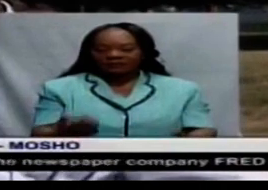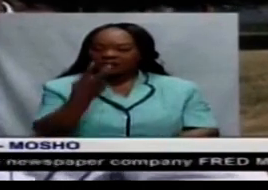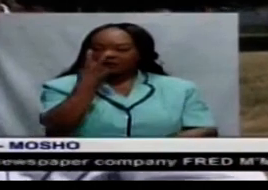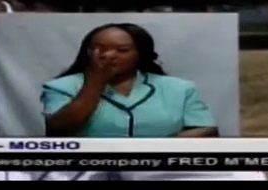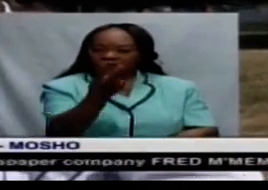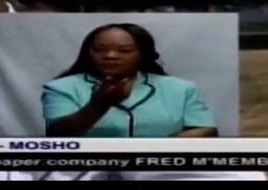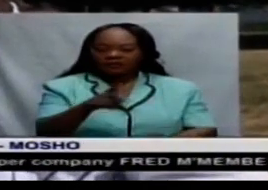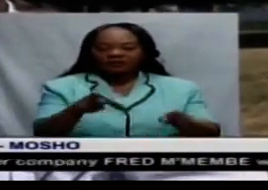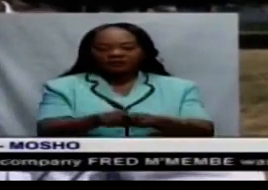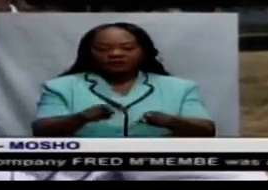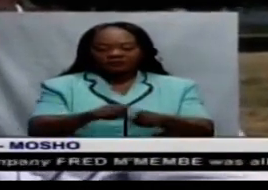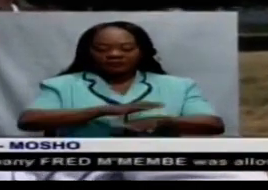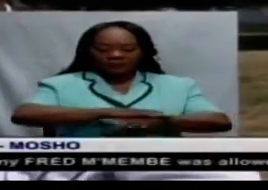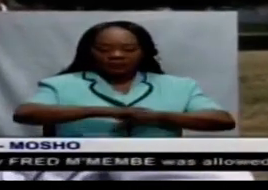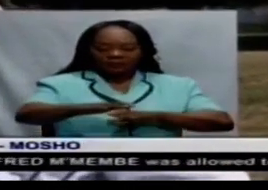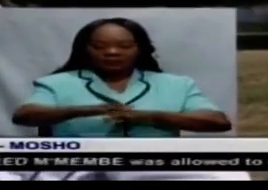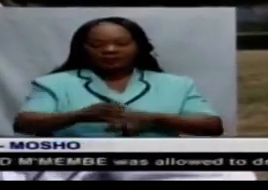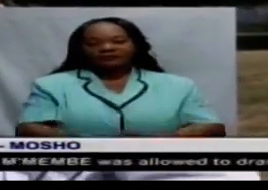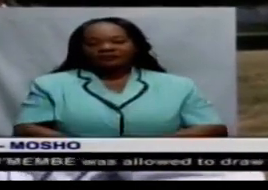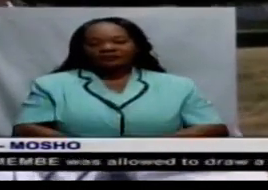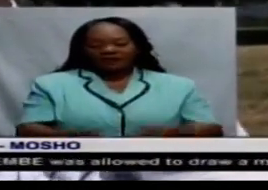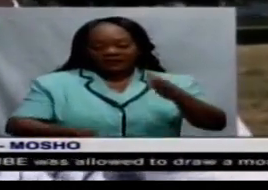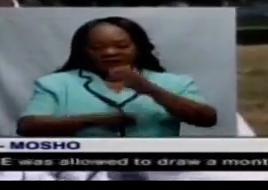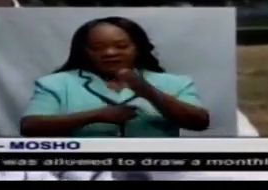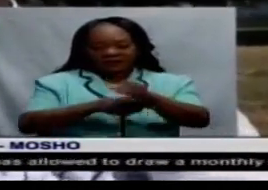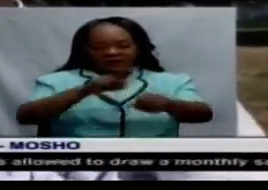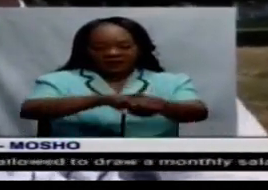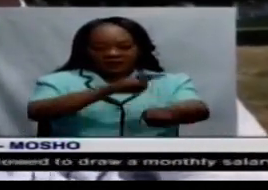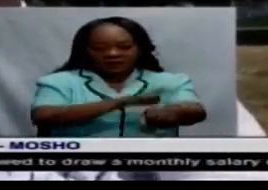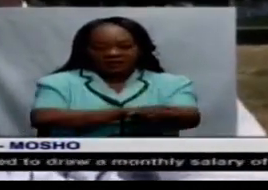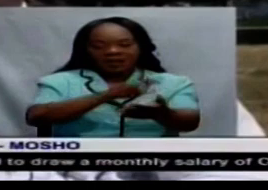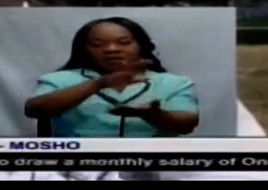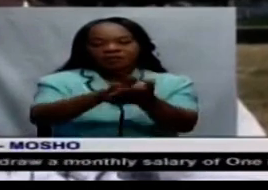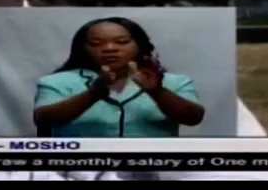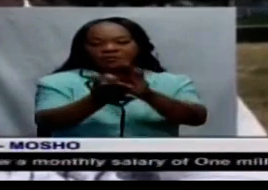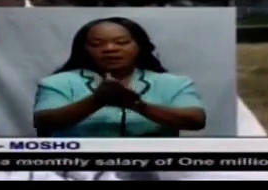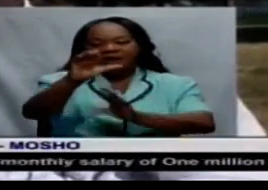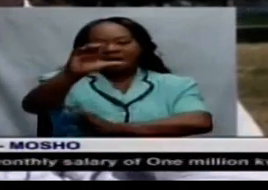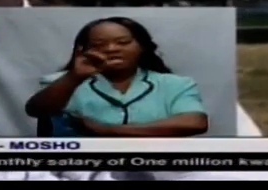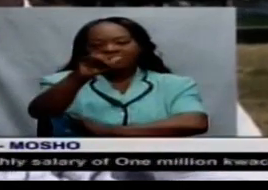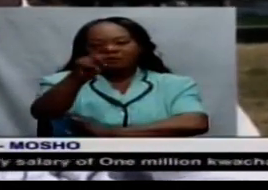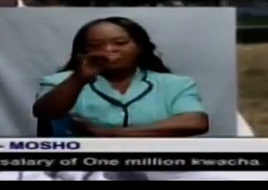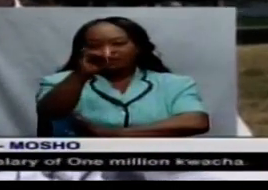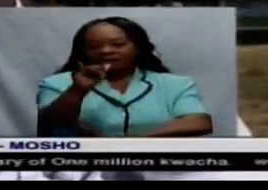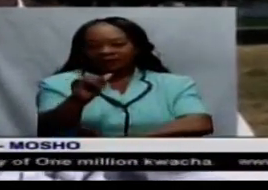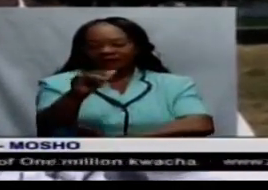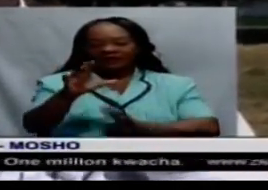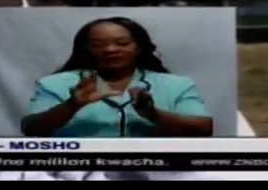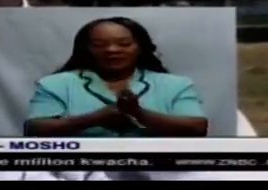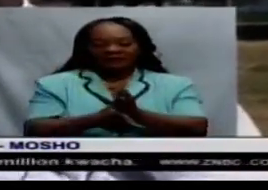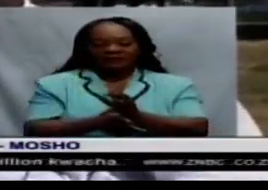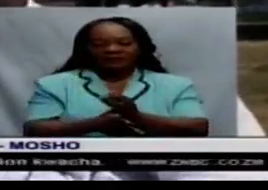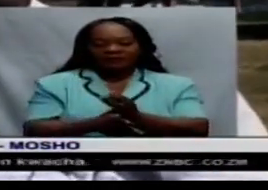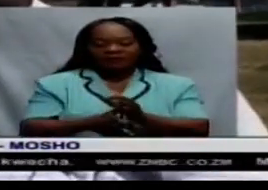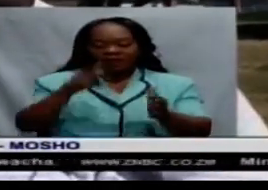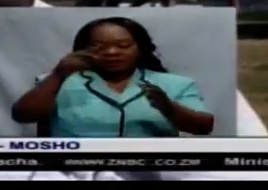at upgrading the city status of Kasama into a city. And this will only now tell us by virtue of all